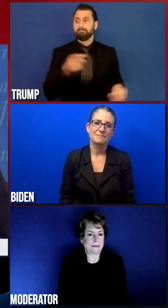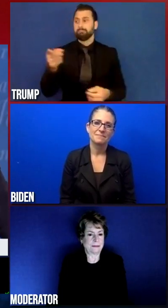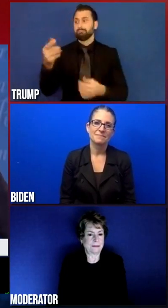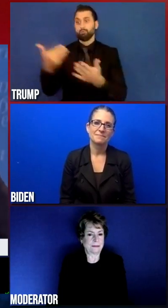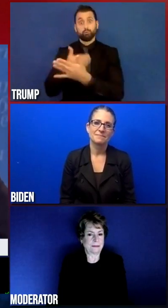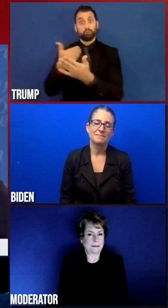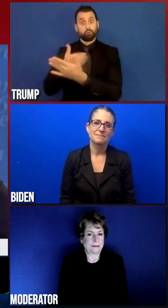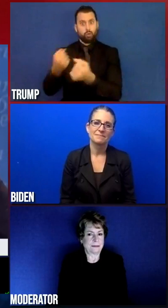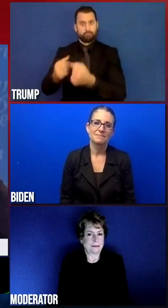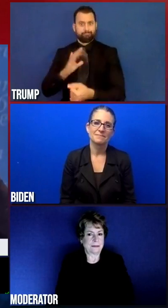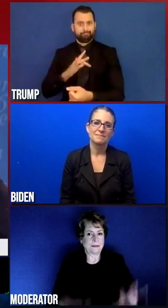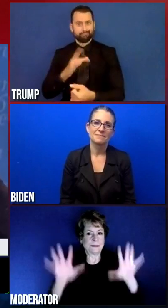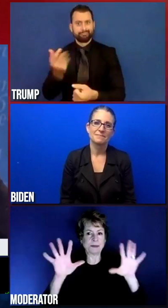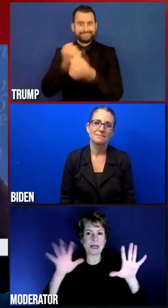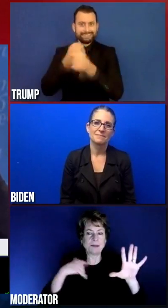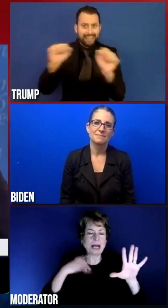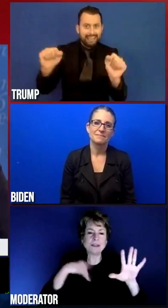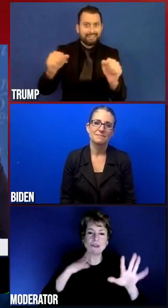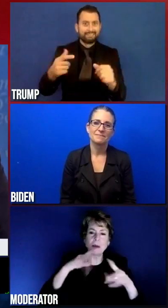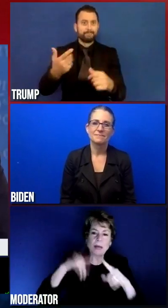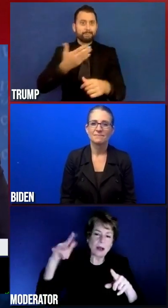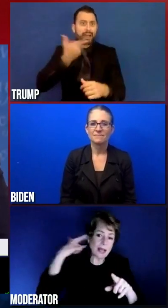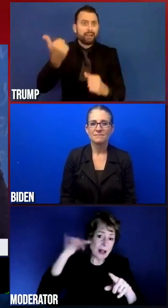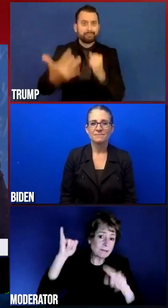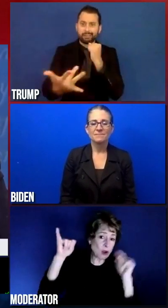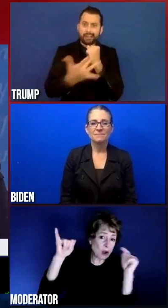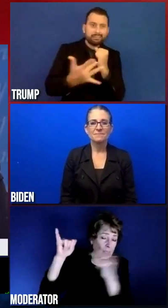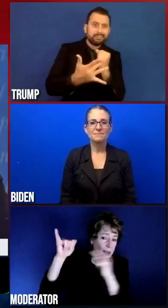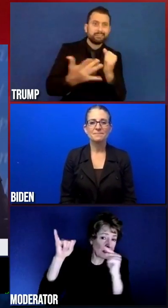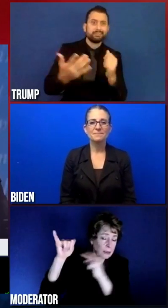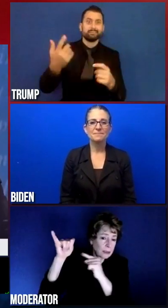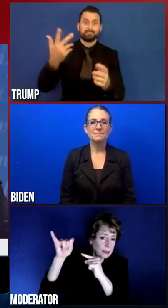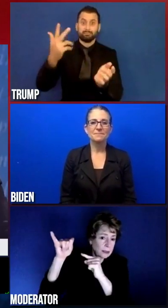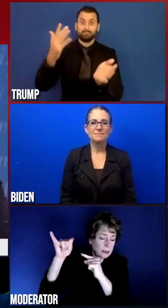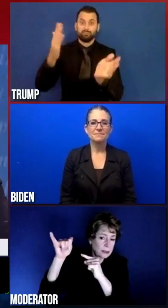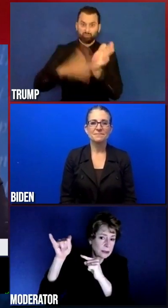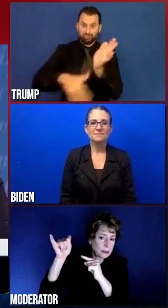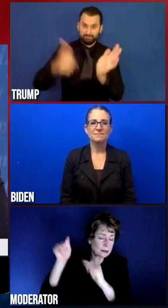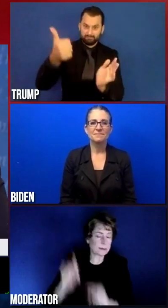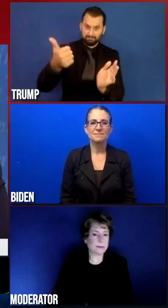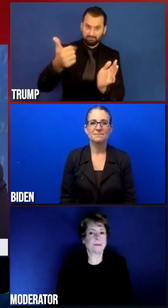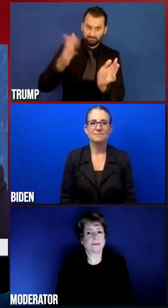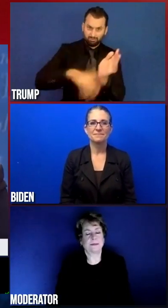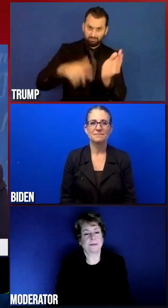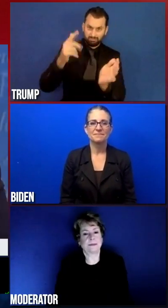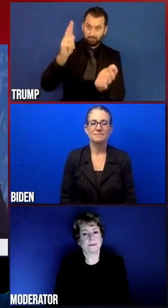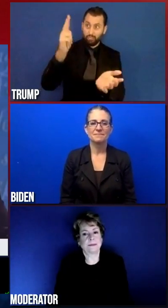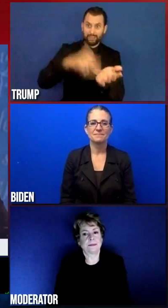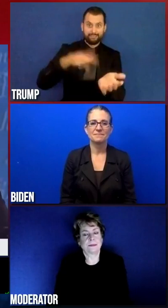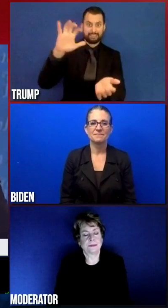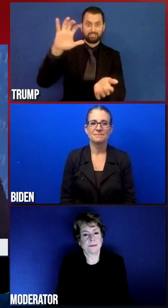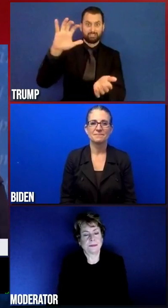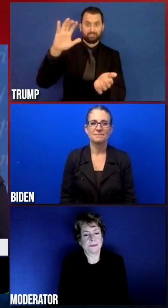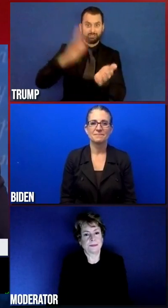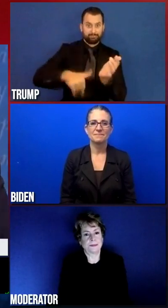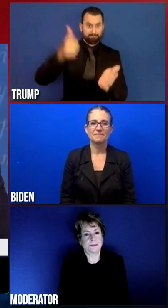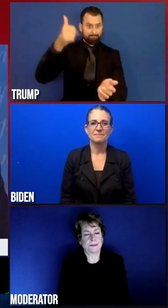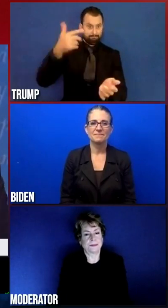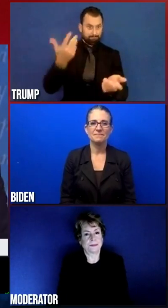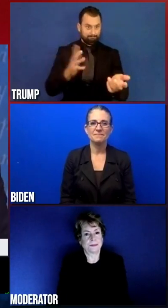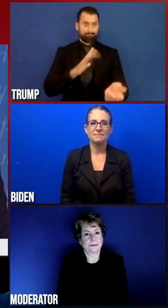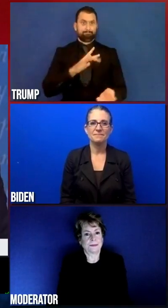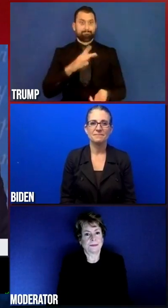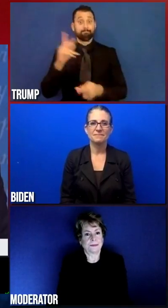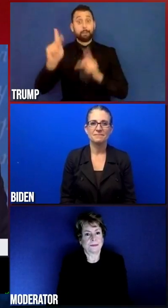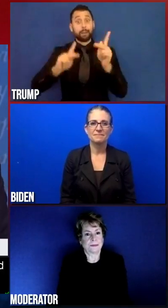they've simply No, but you ignored would take your a lot of cars rollback. off the market because people would be able to afford a car. Now, and by the way, we're going to see how